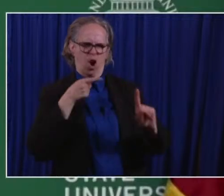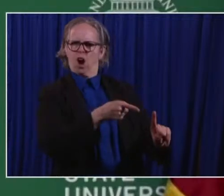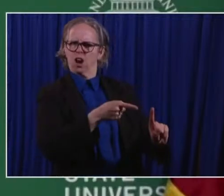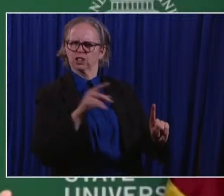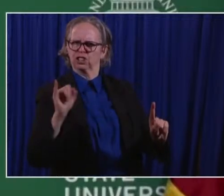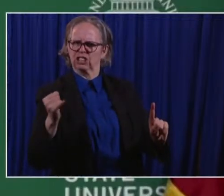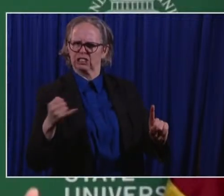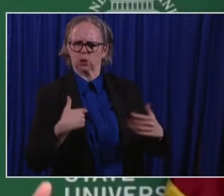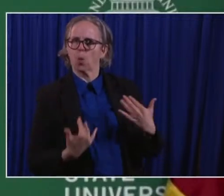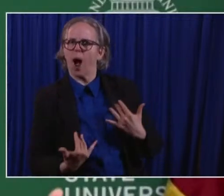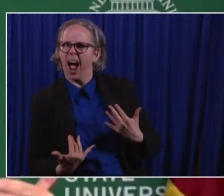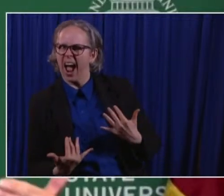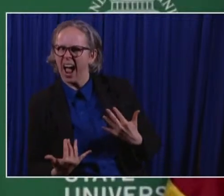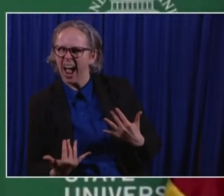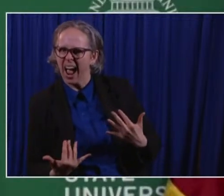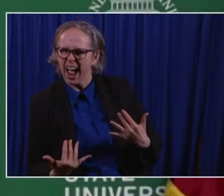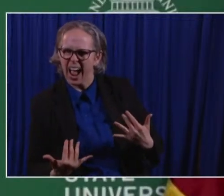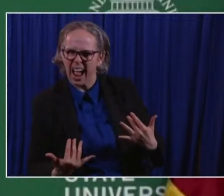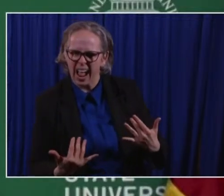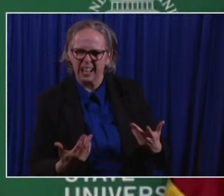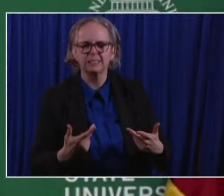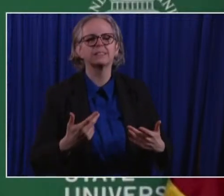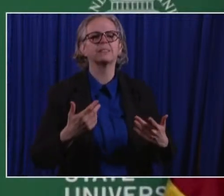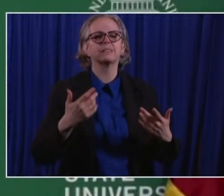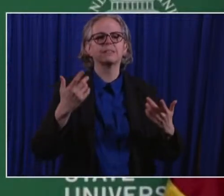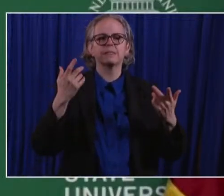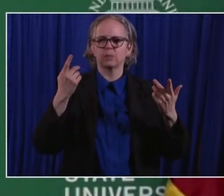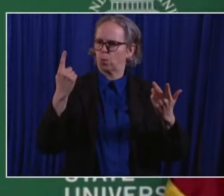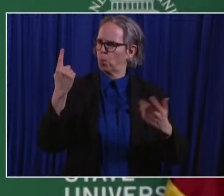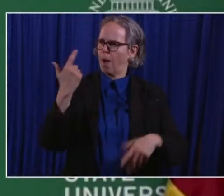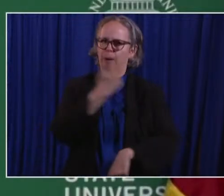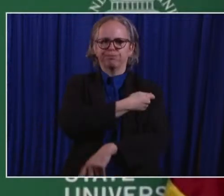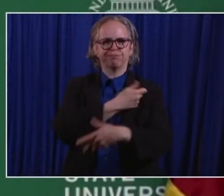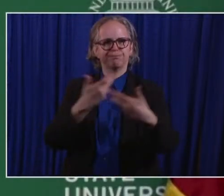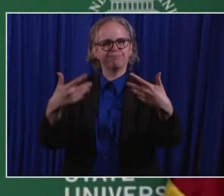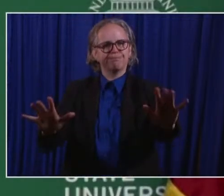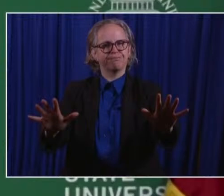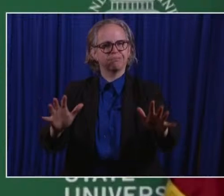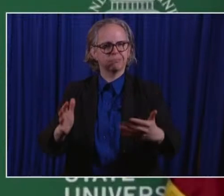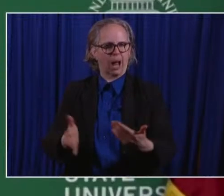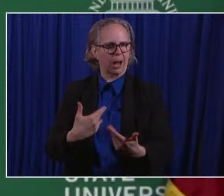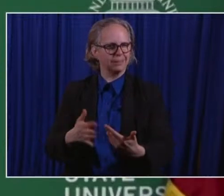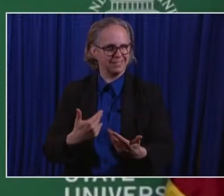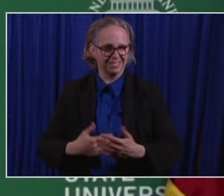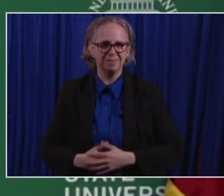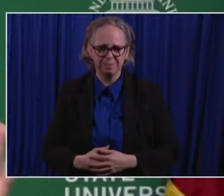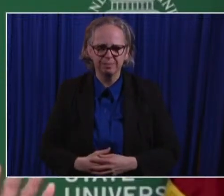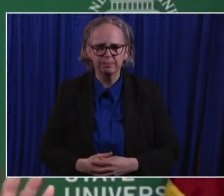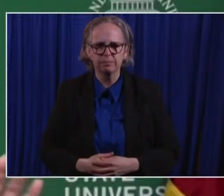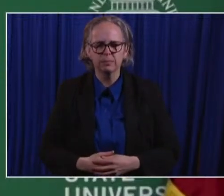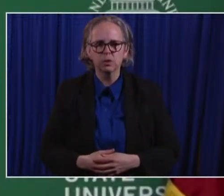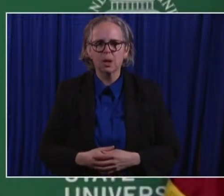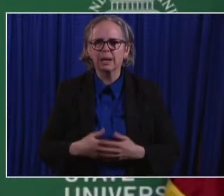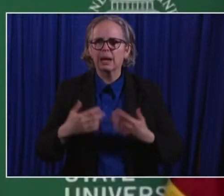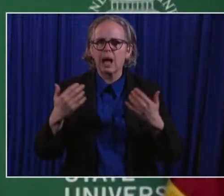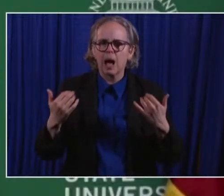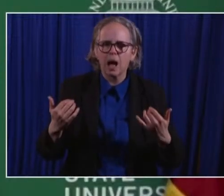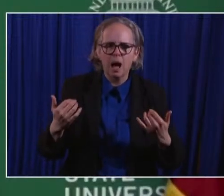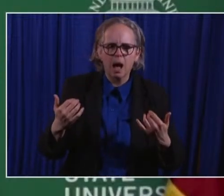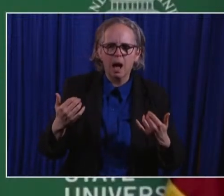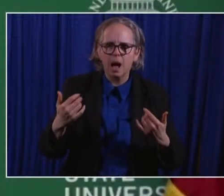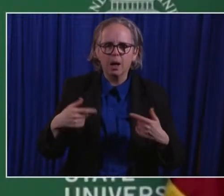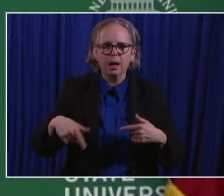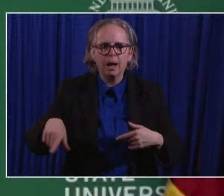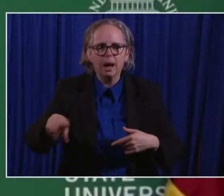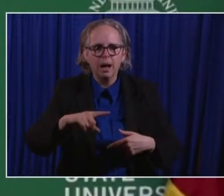Johnson because it's a one dose. And so the fact that in Ohio now you have an option